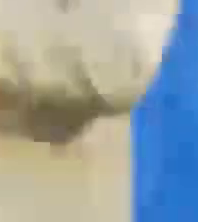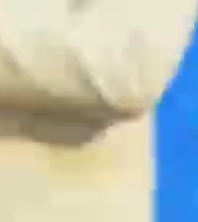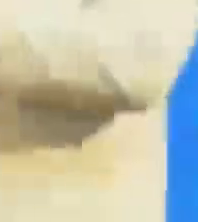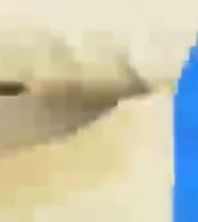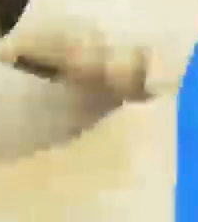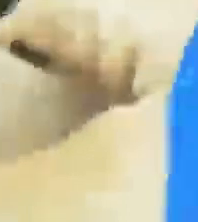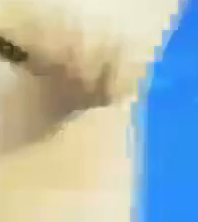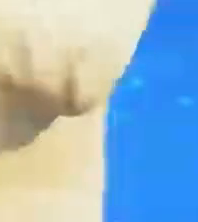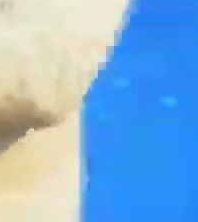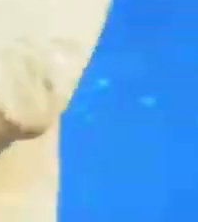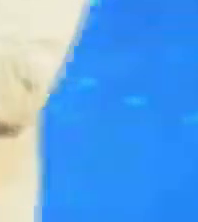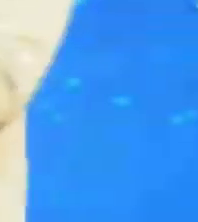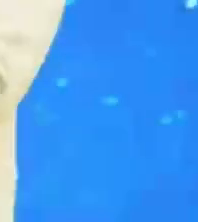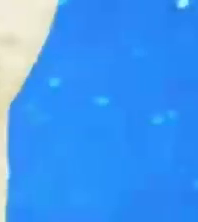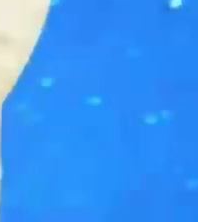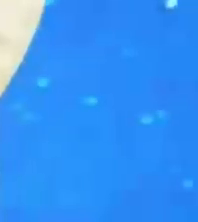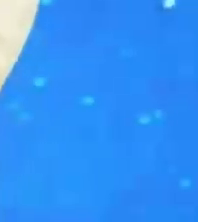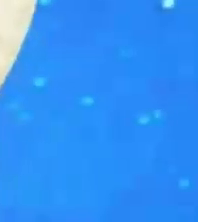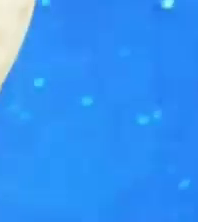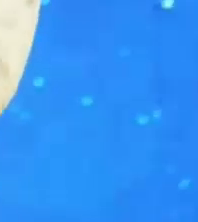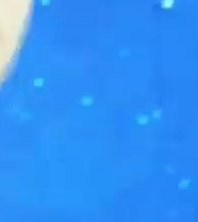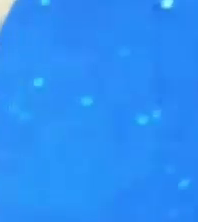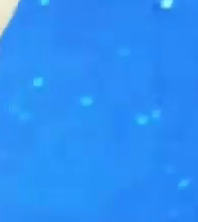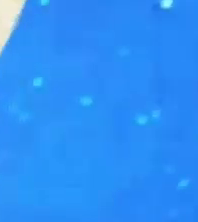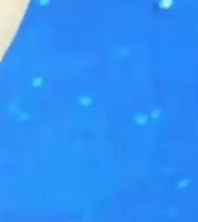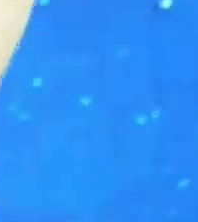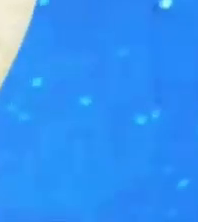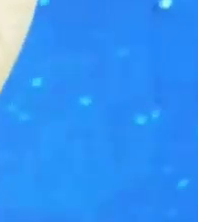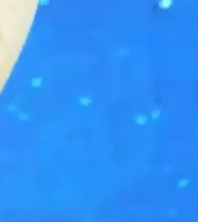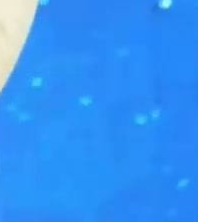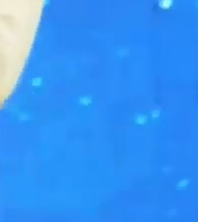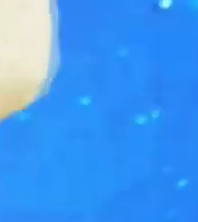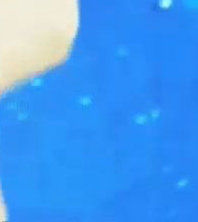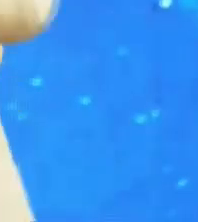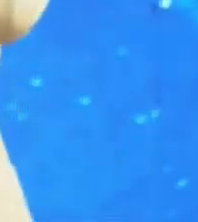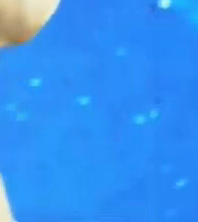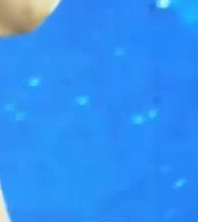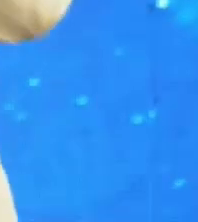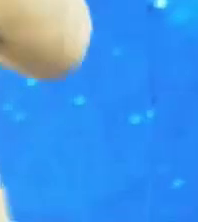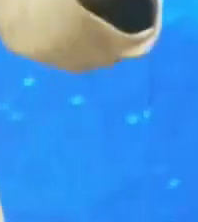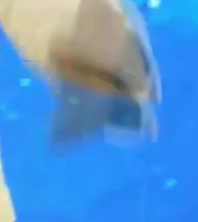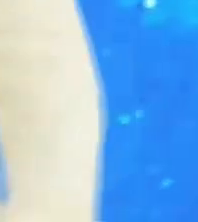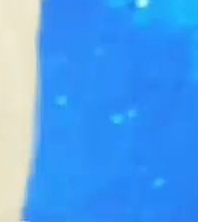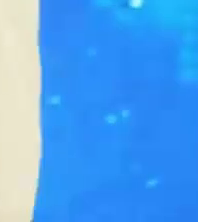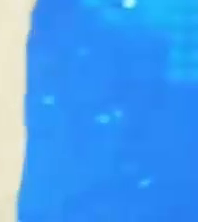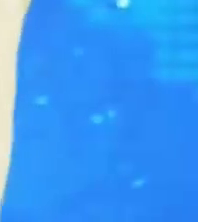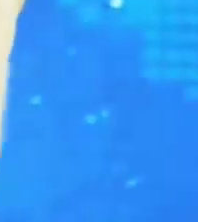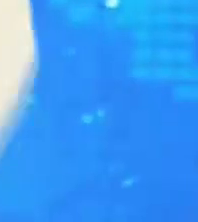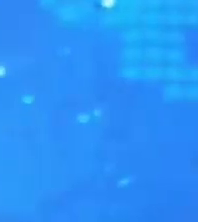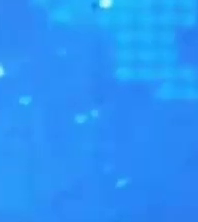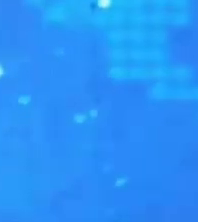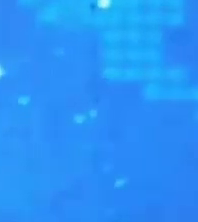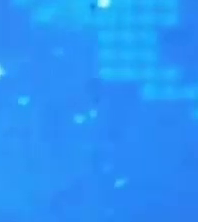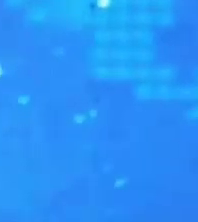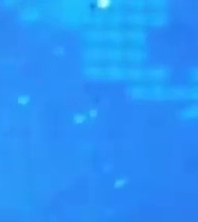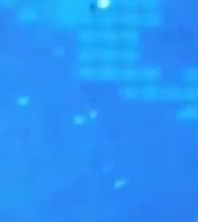you because of showers coming from heaven. We have no complaint. We know that you are the sovereign God, and you